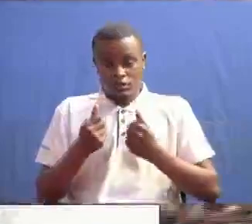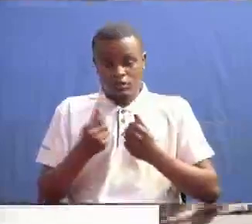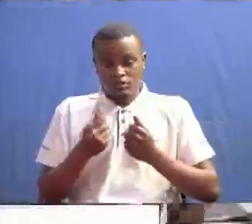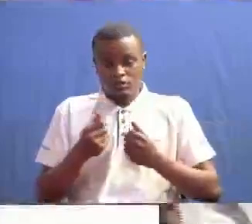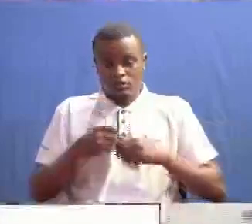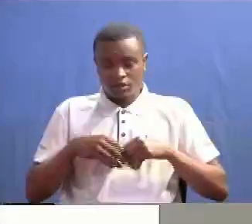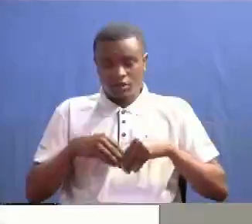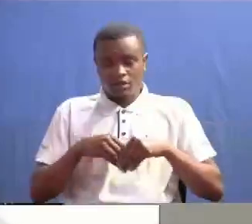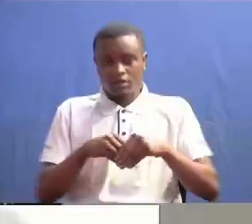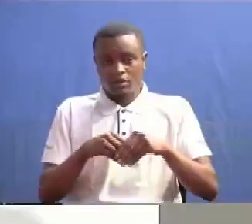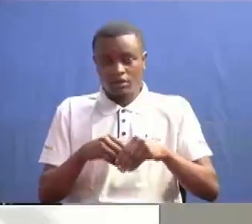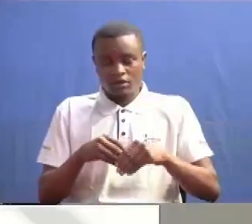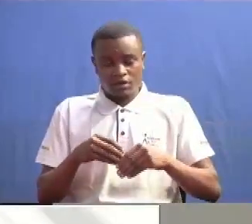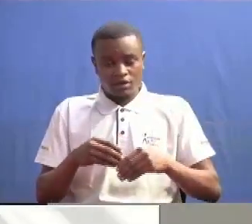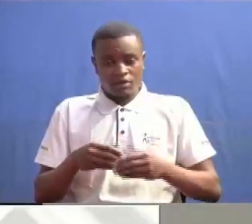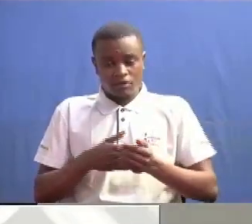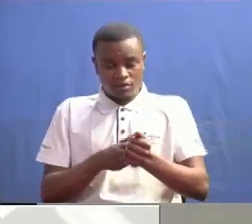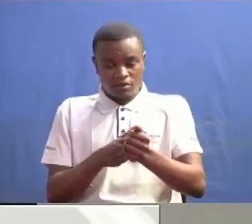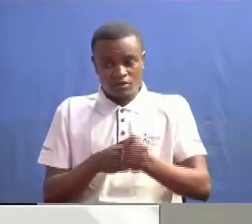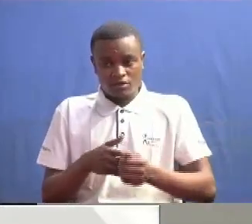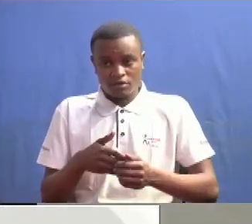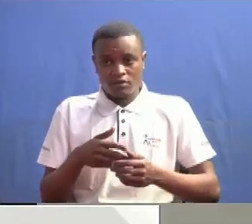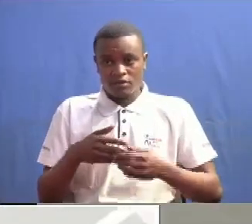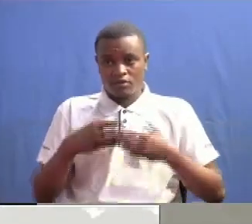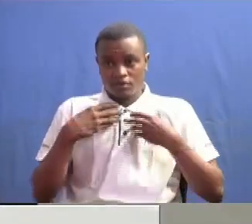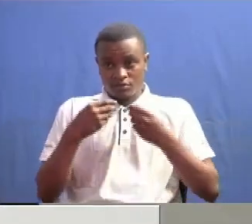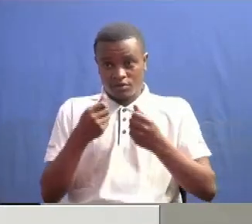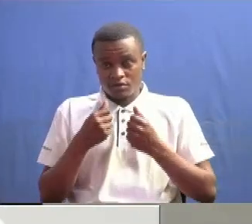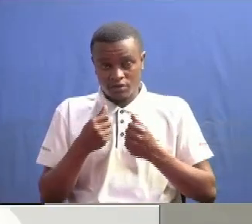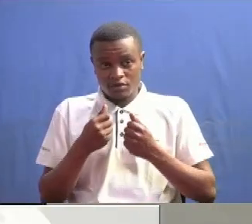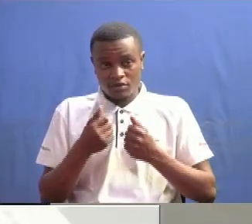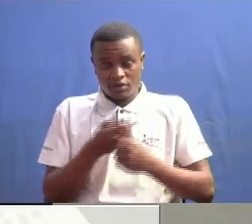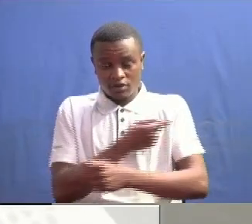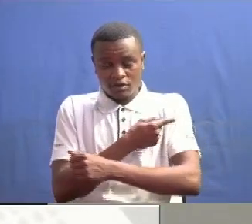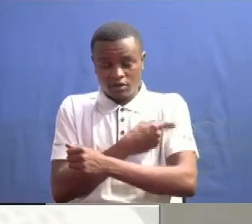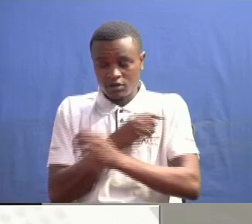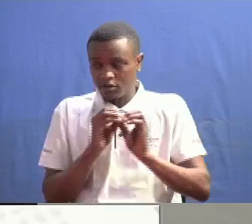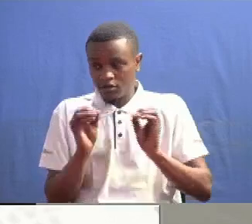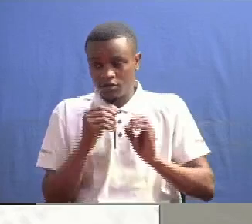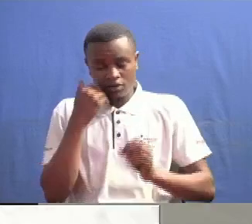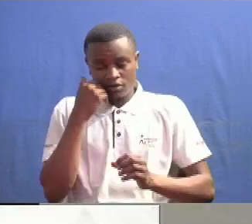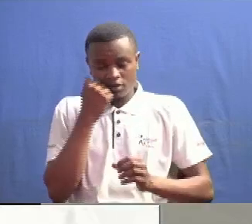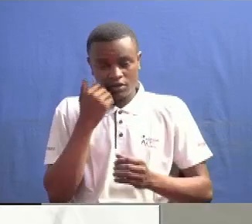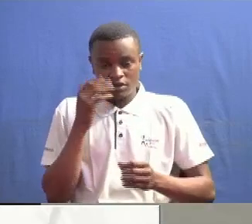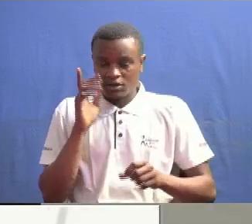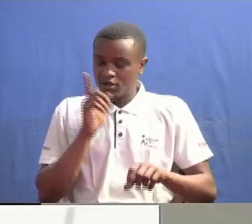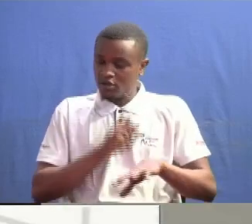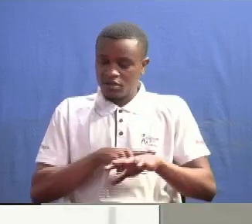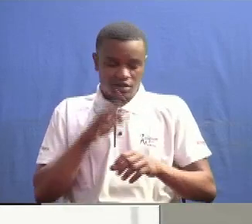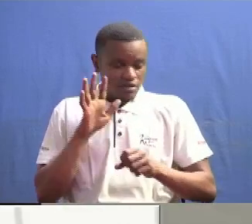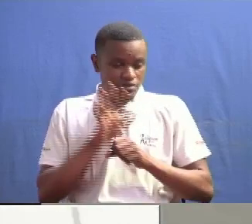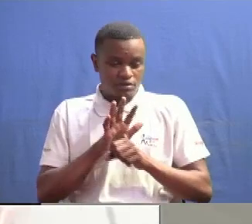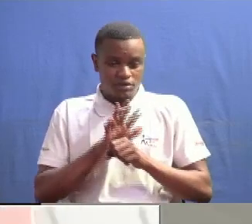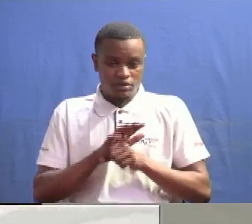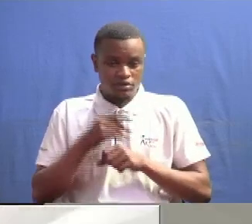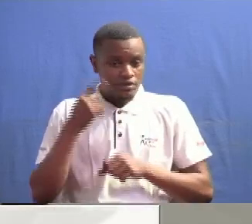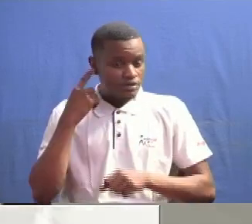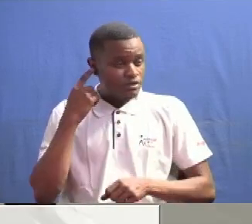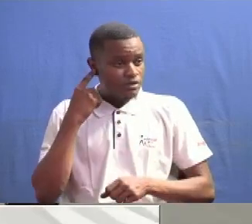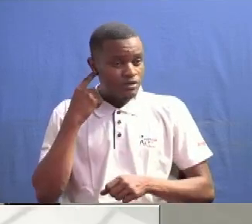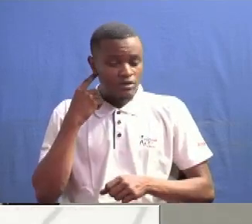untreated infections. We should take care of our ears. Most of the times the ears do not pain, and